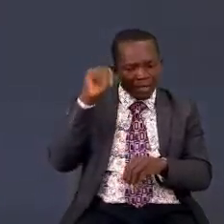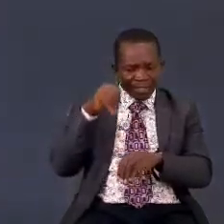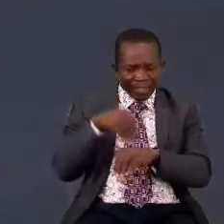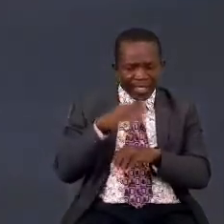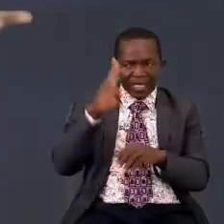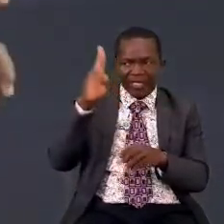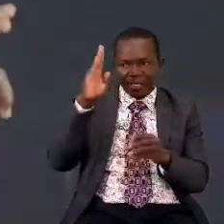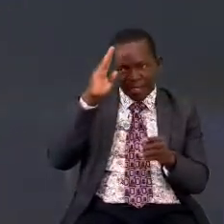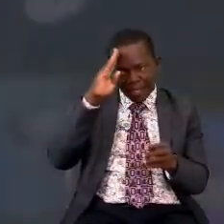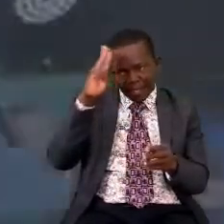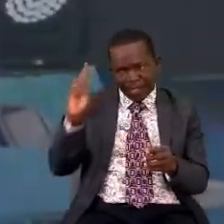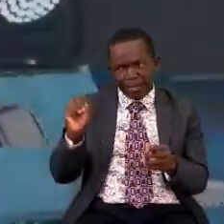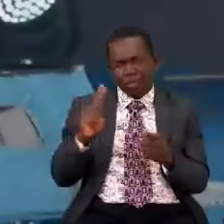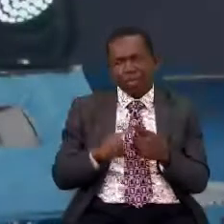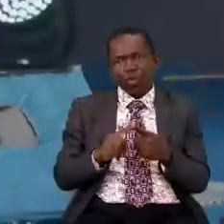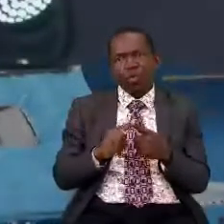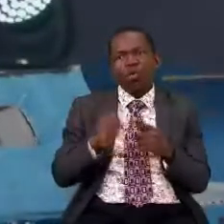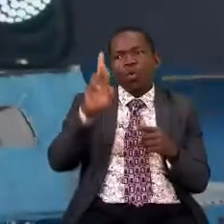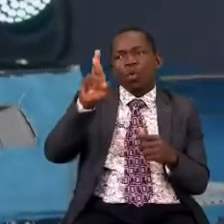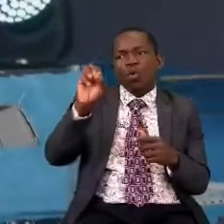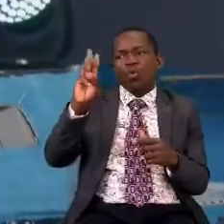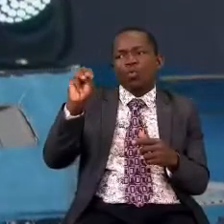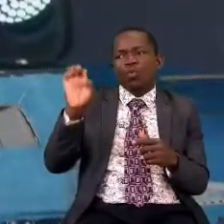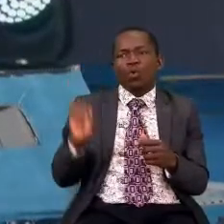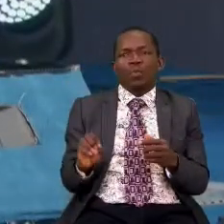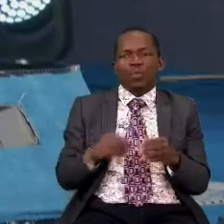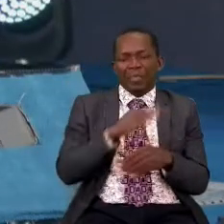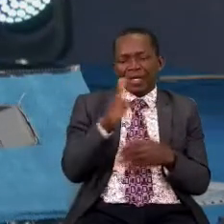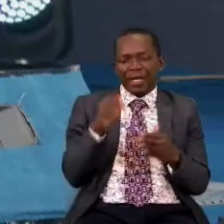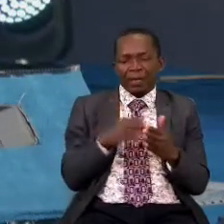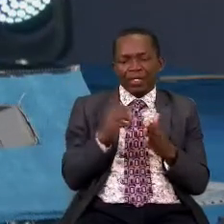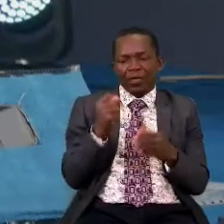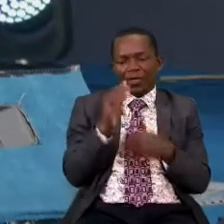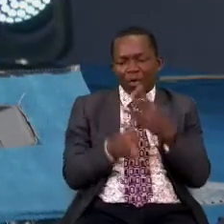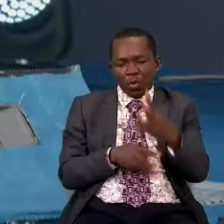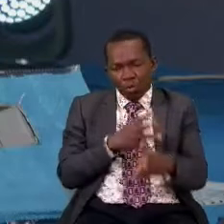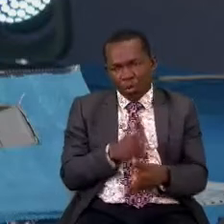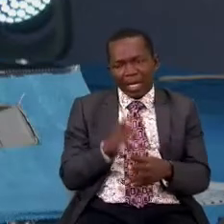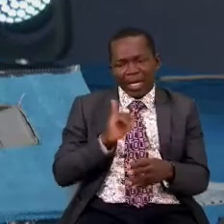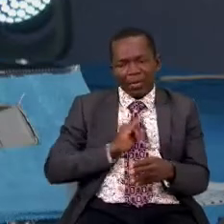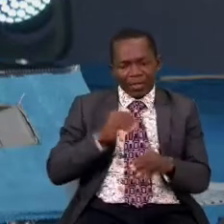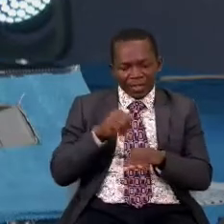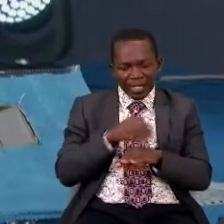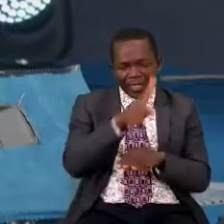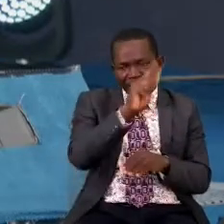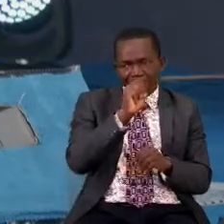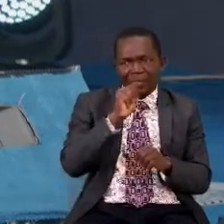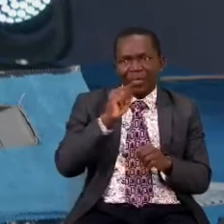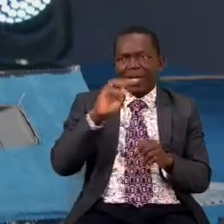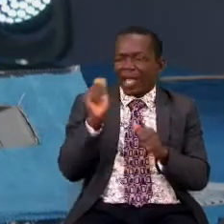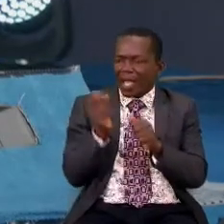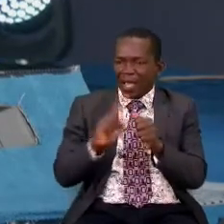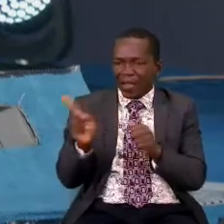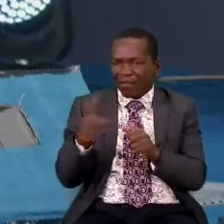in the synagogue, he'll preach in Athens, he'll preach on the field. It was stretching out all those erroneous